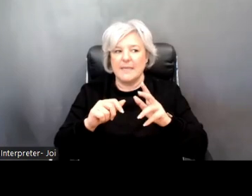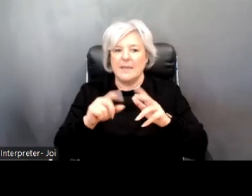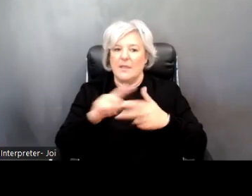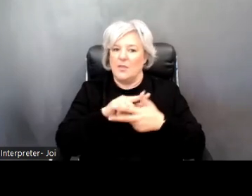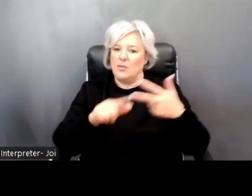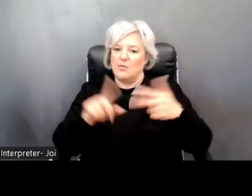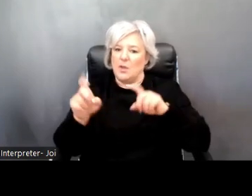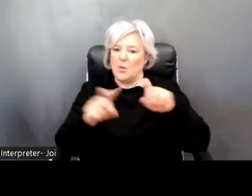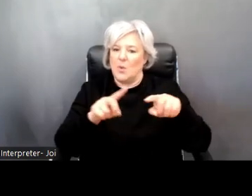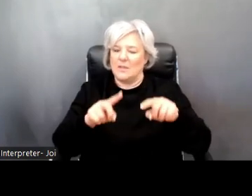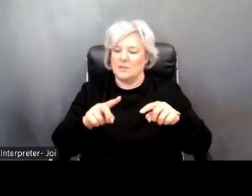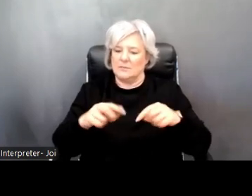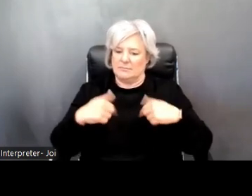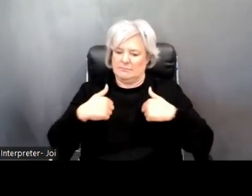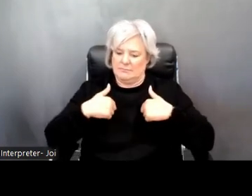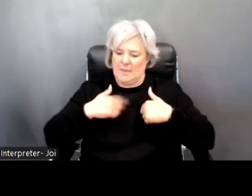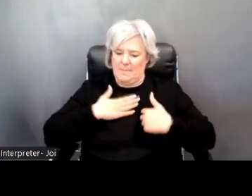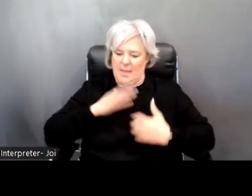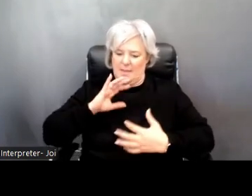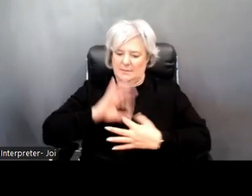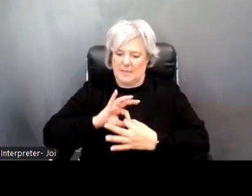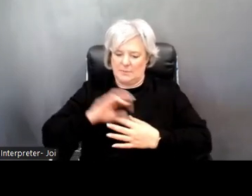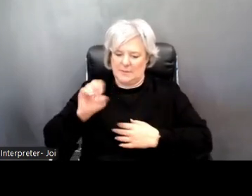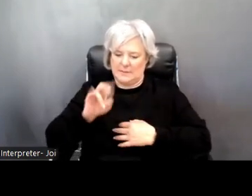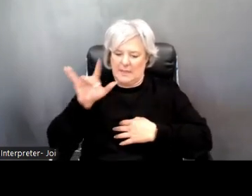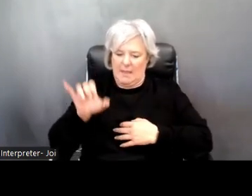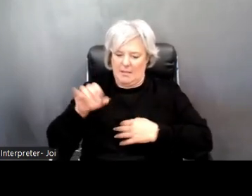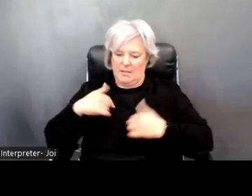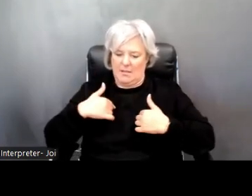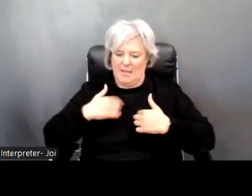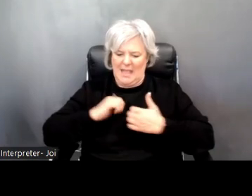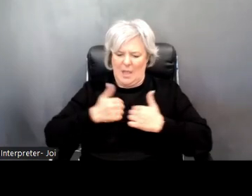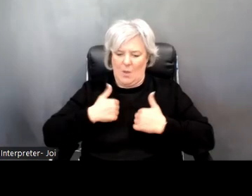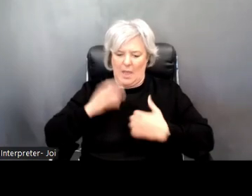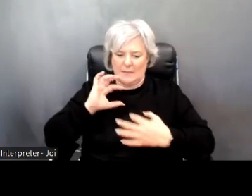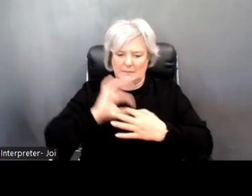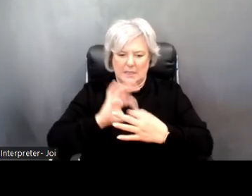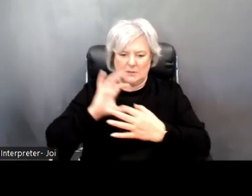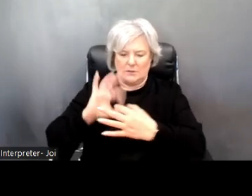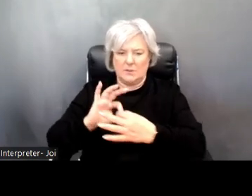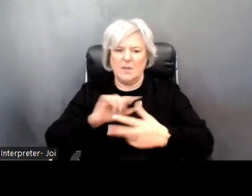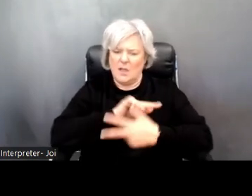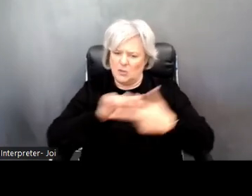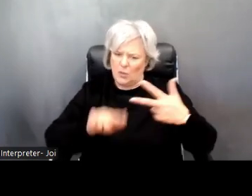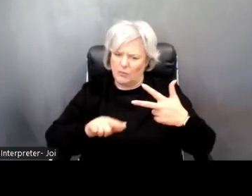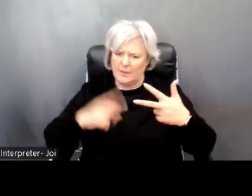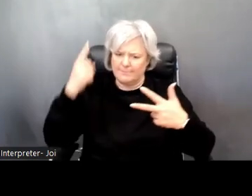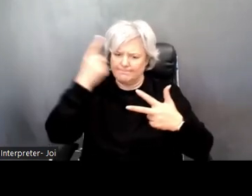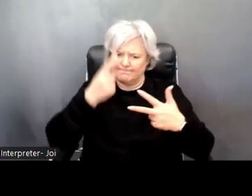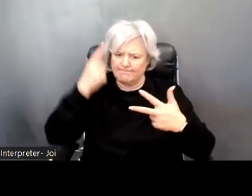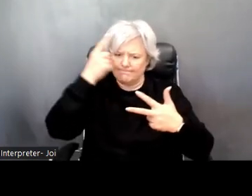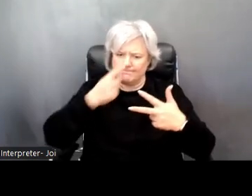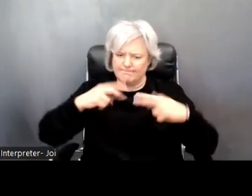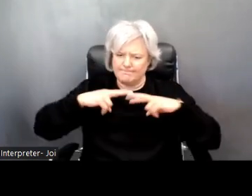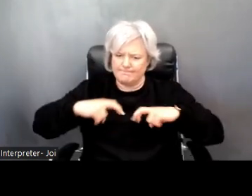own attachment style, and basically asks 3 questions or 3 things to